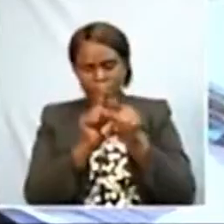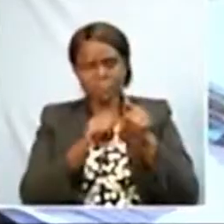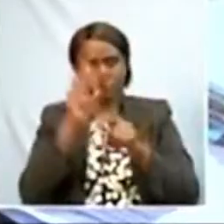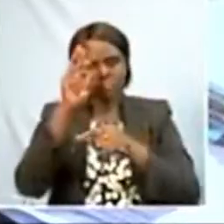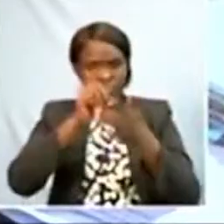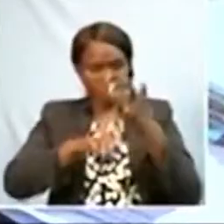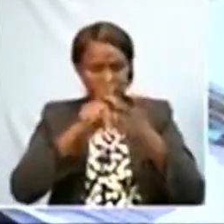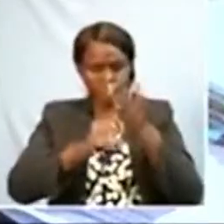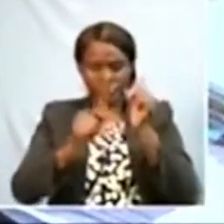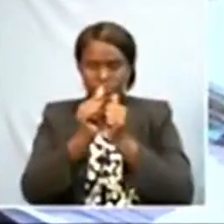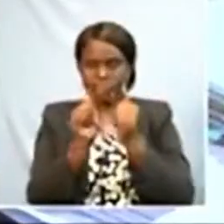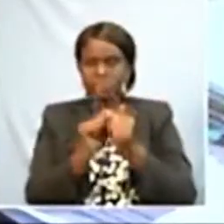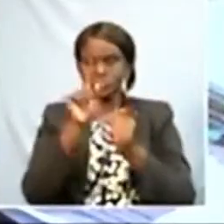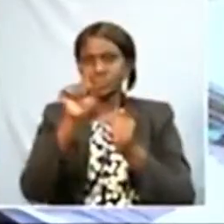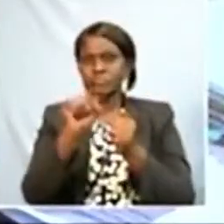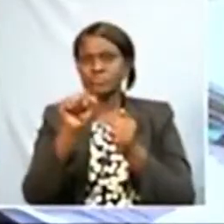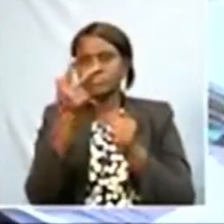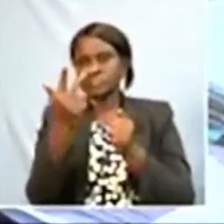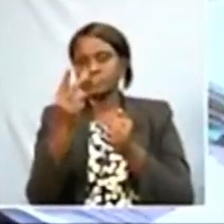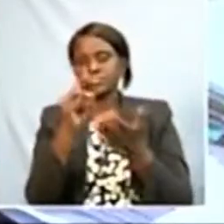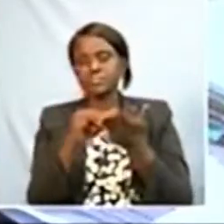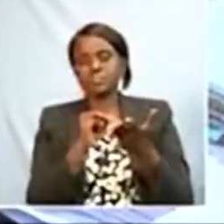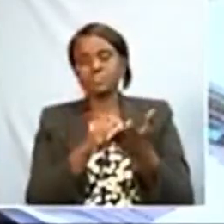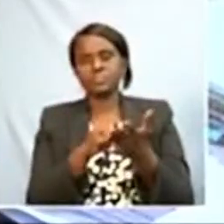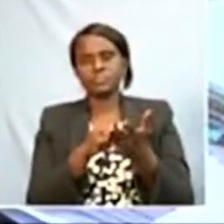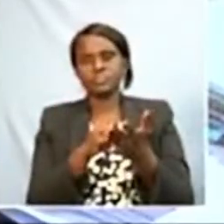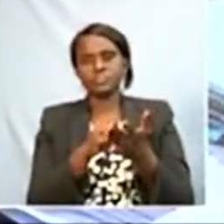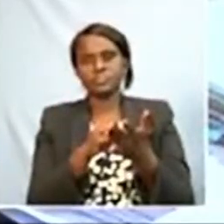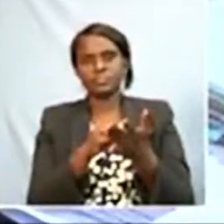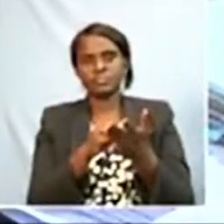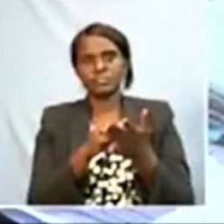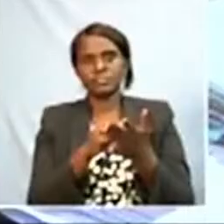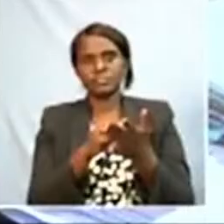cost about 1.3 million.